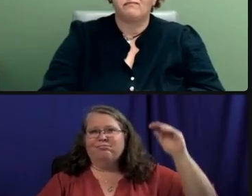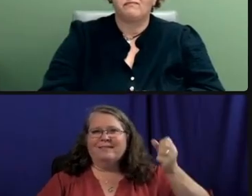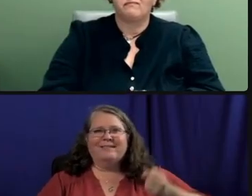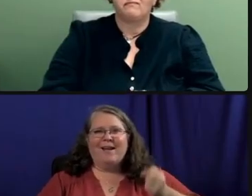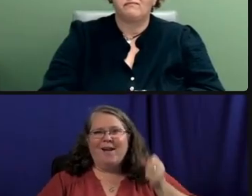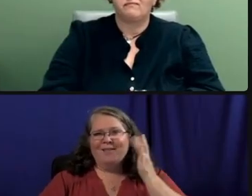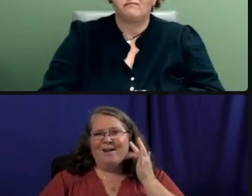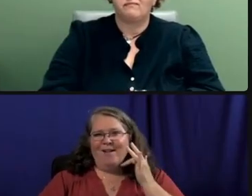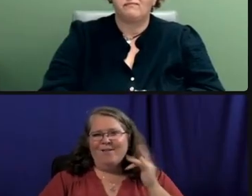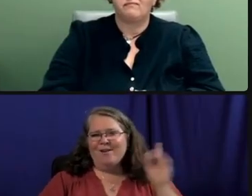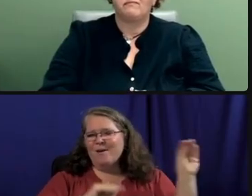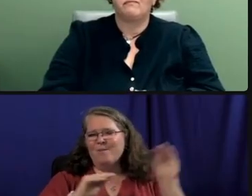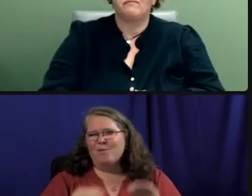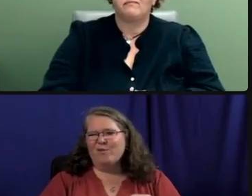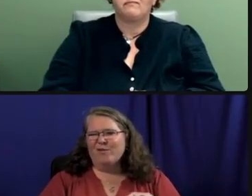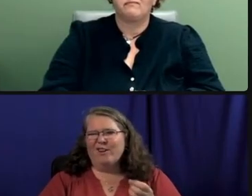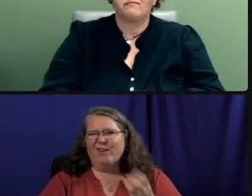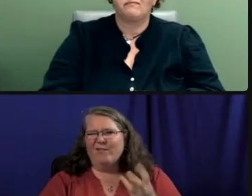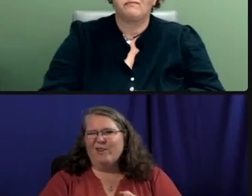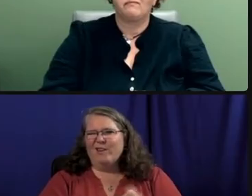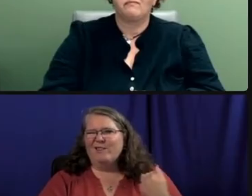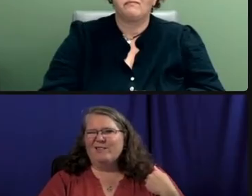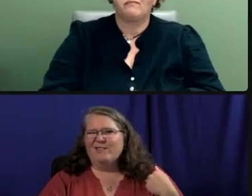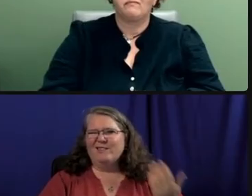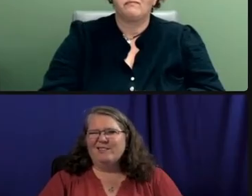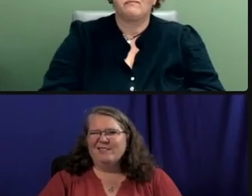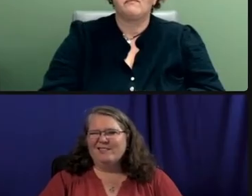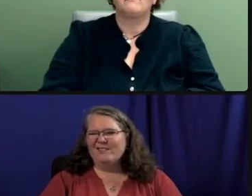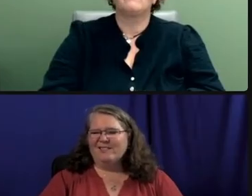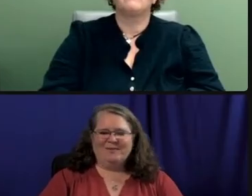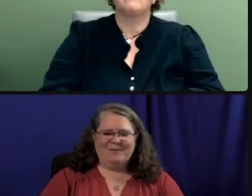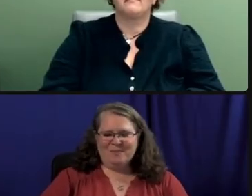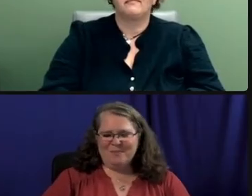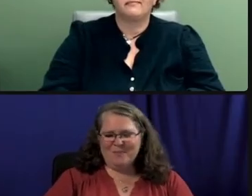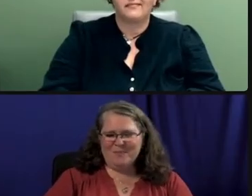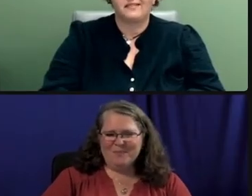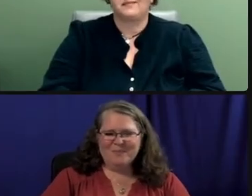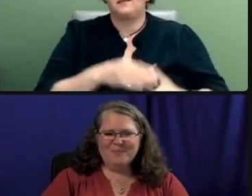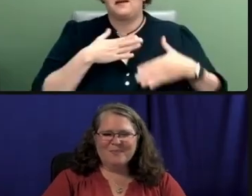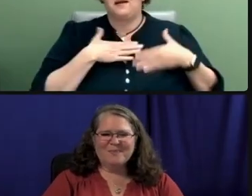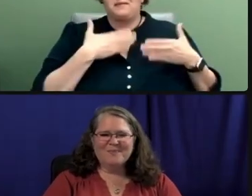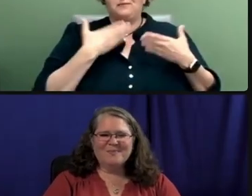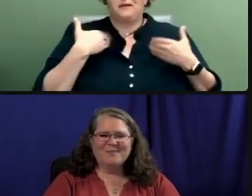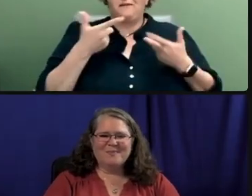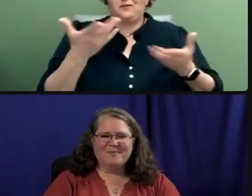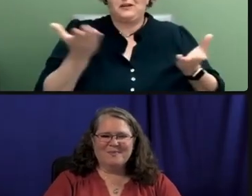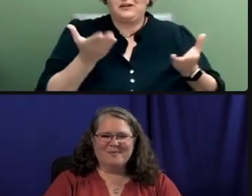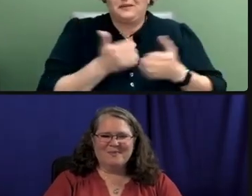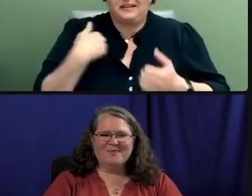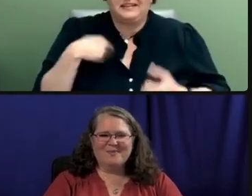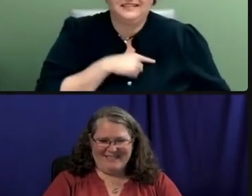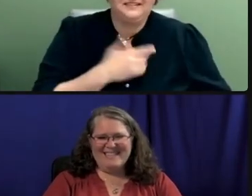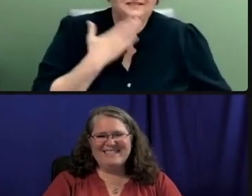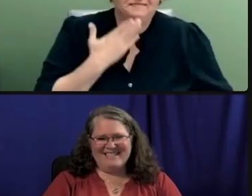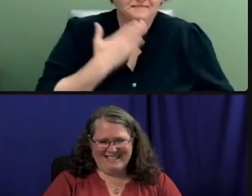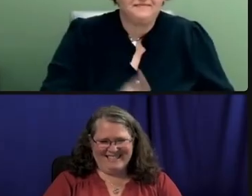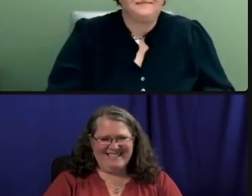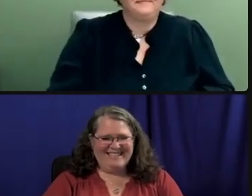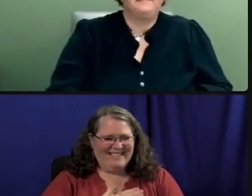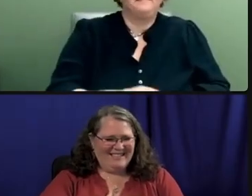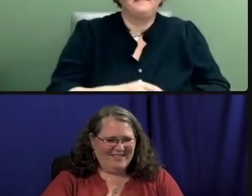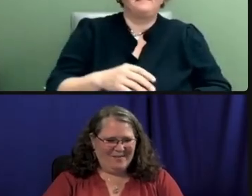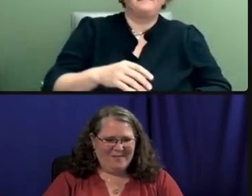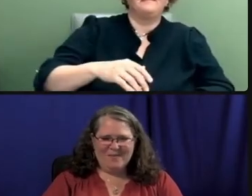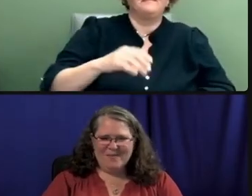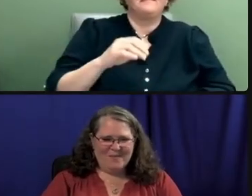Services. I grew up in Southern California and lived there for many years. I actually just moved a few years ago over to Alabama. Diane